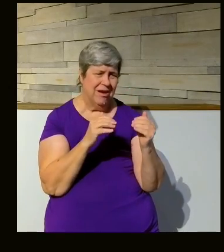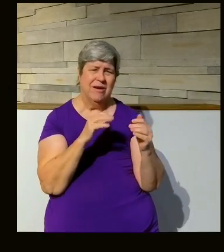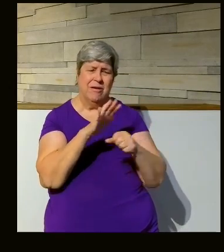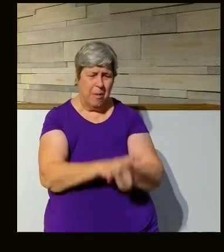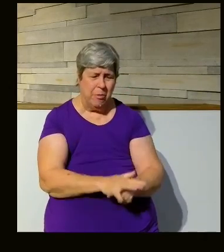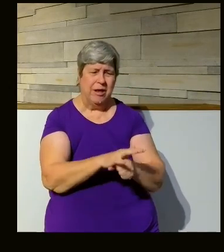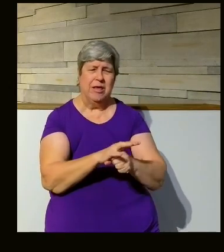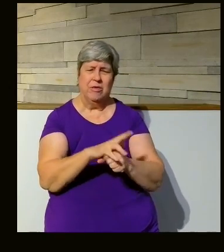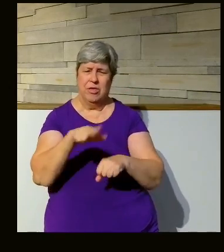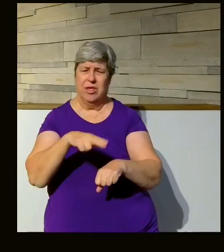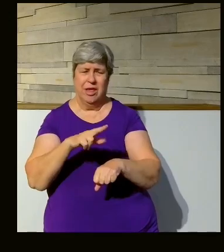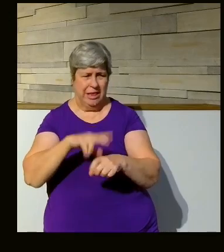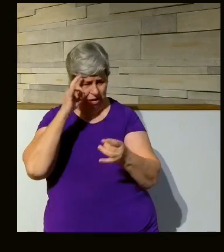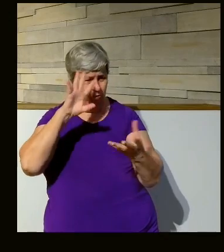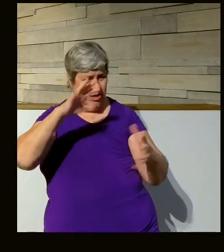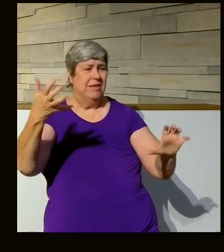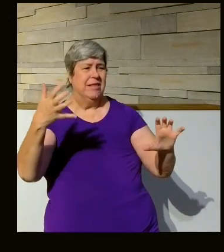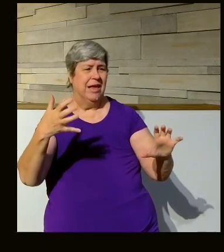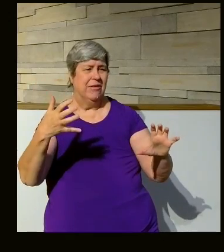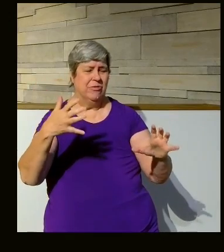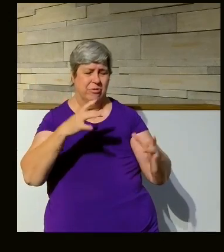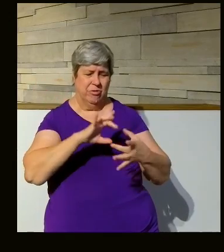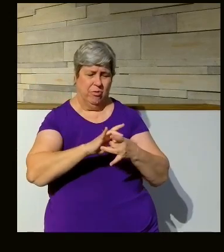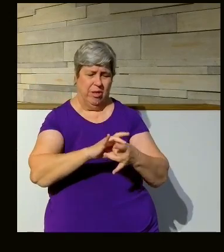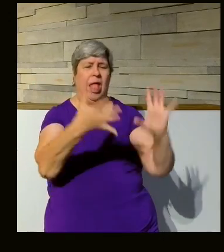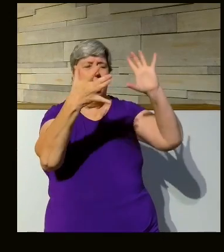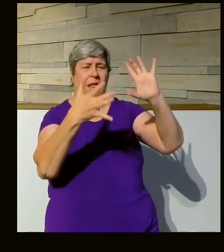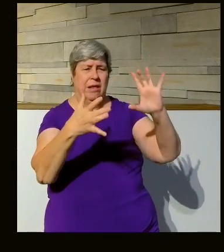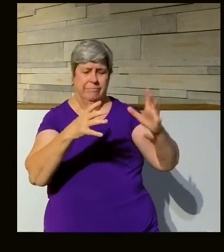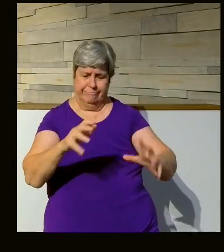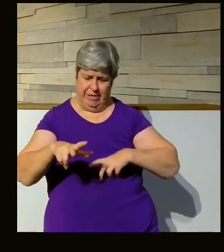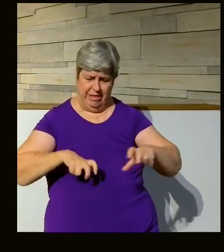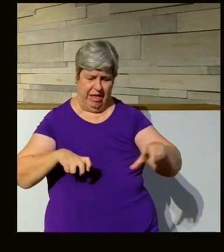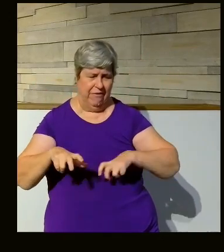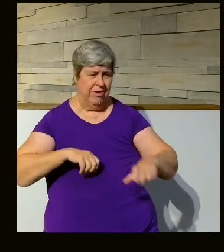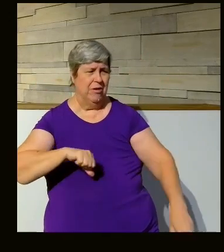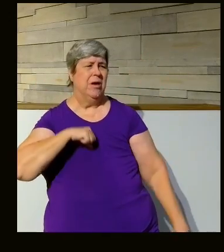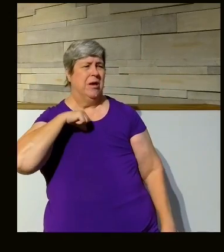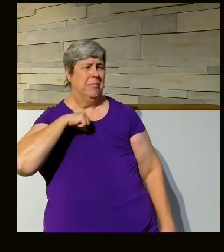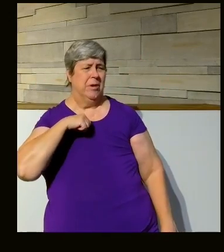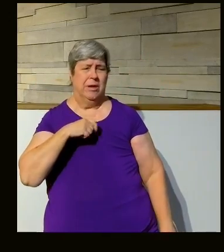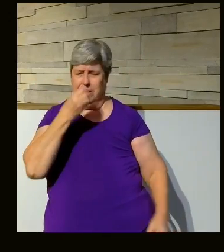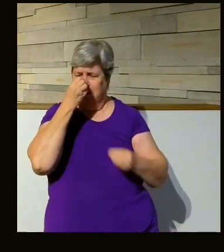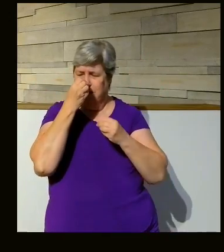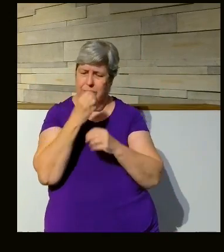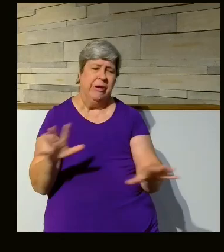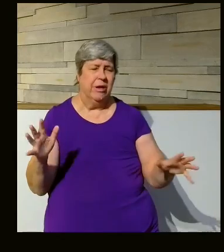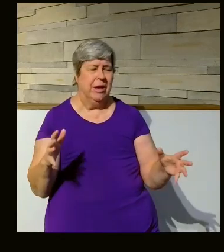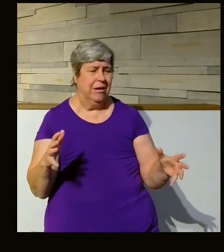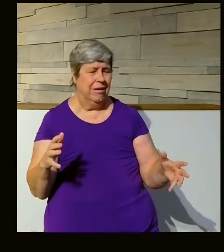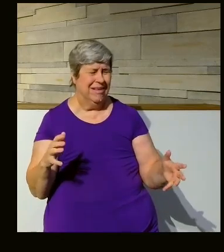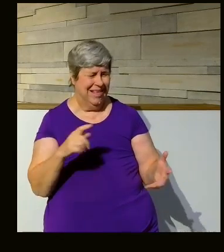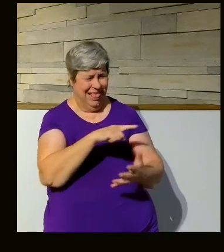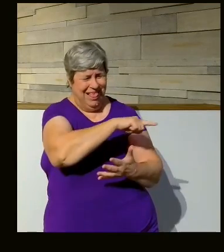natural disasters as well, broken relationships, selfishness, pride, and even apathy. And in all